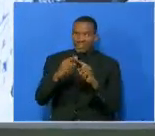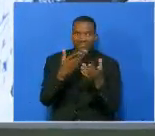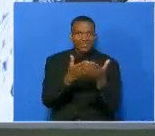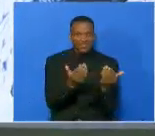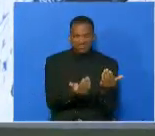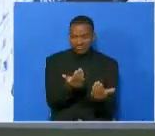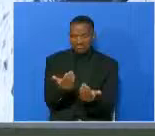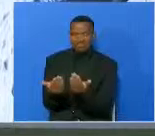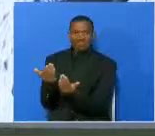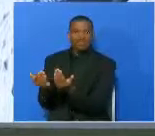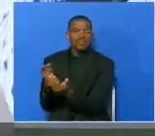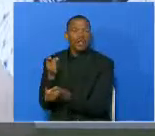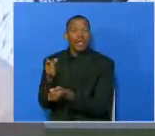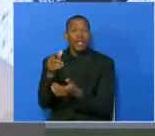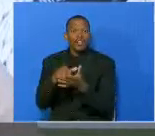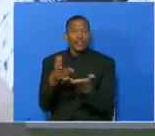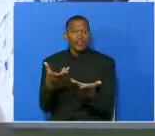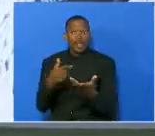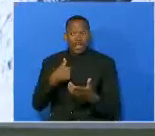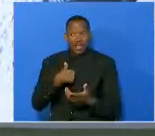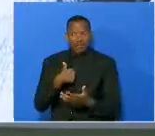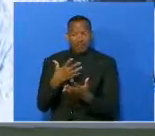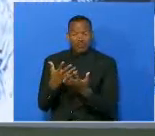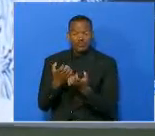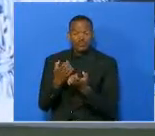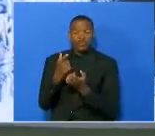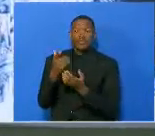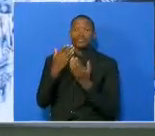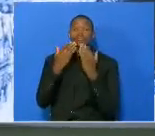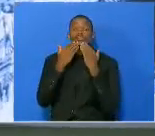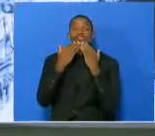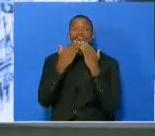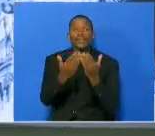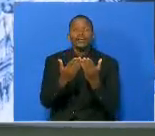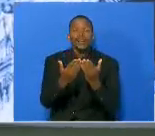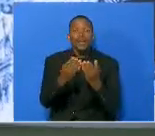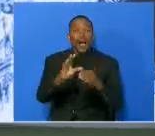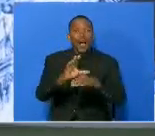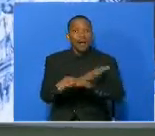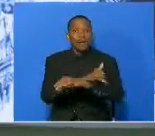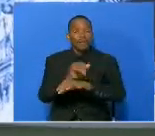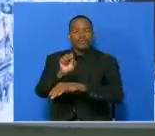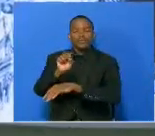children. And I would like to thank again Smart Switch for